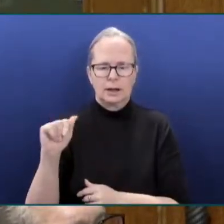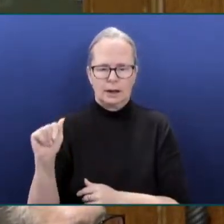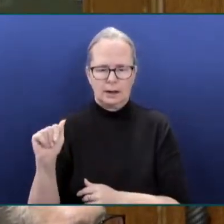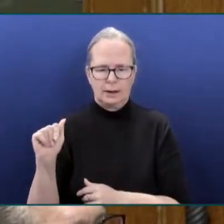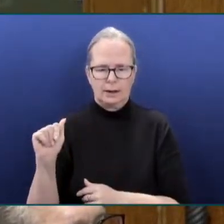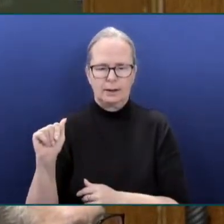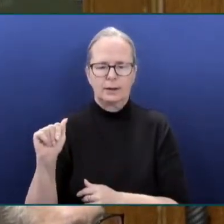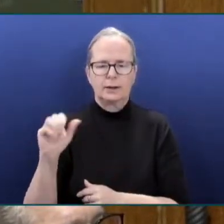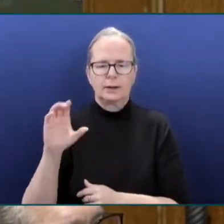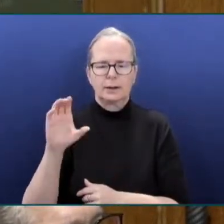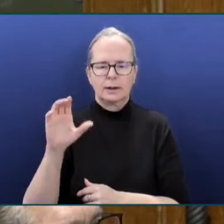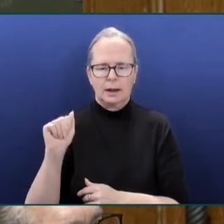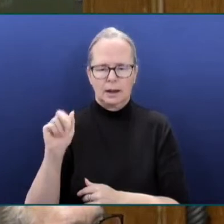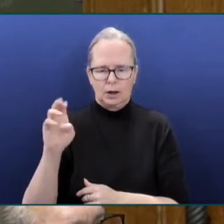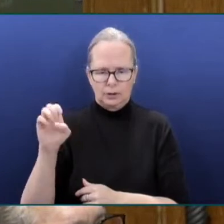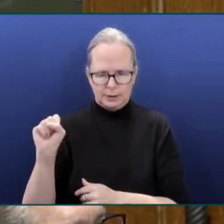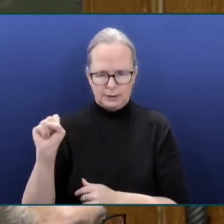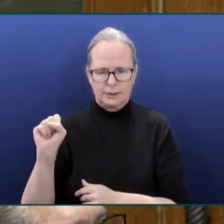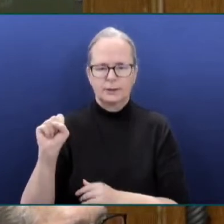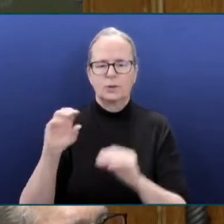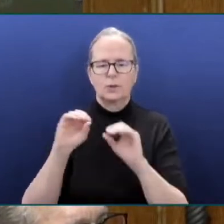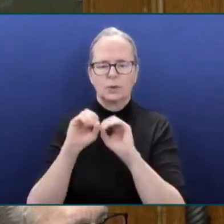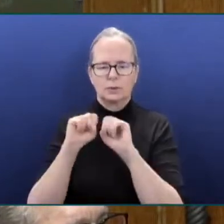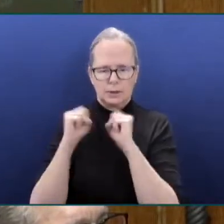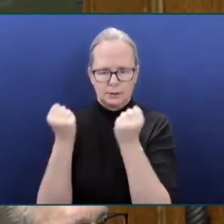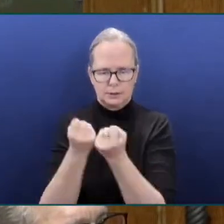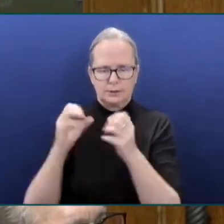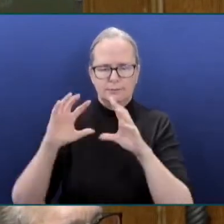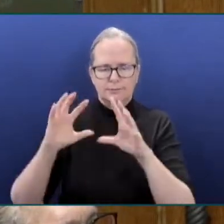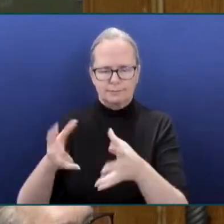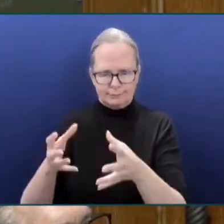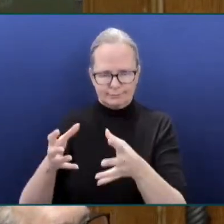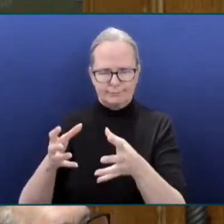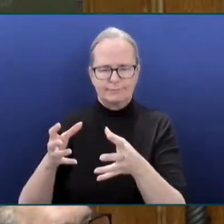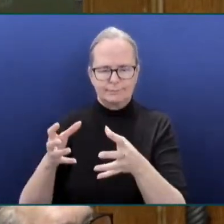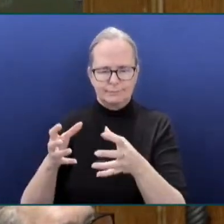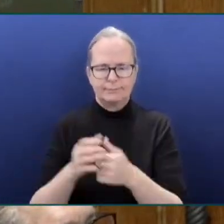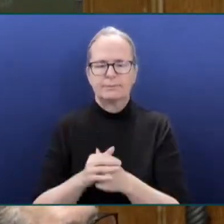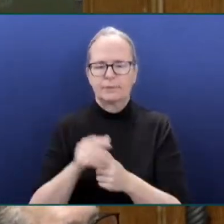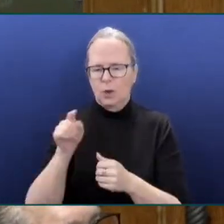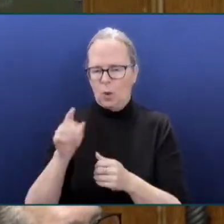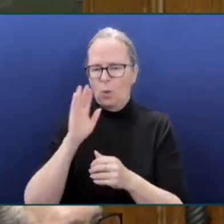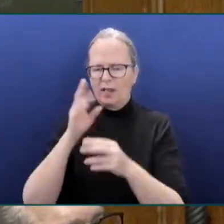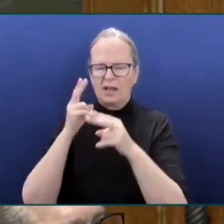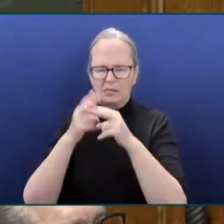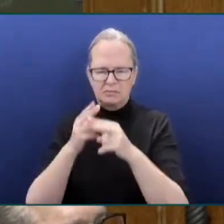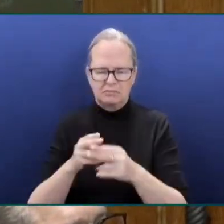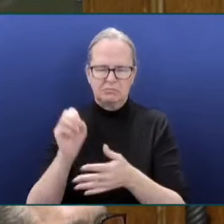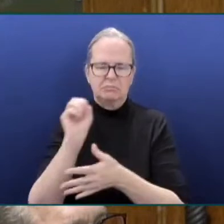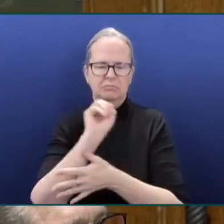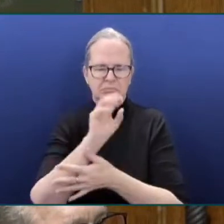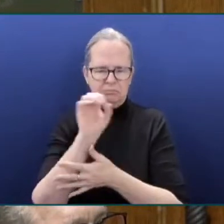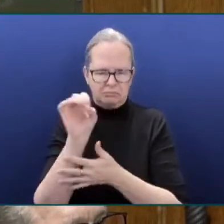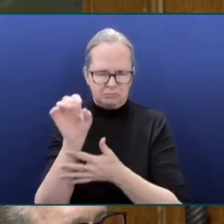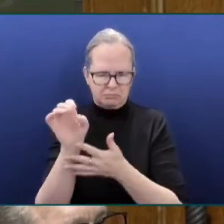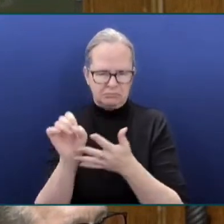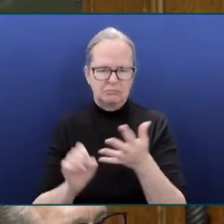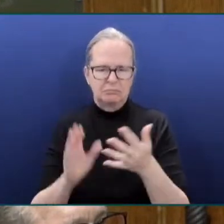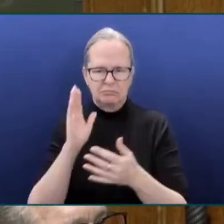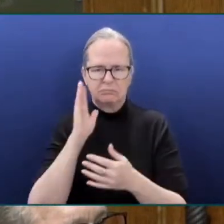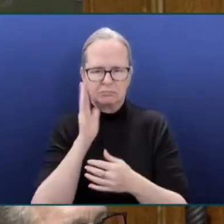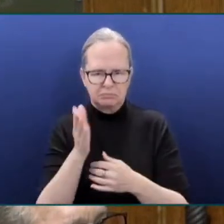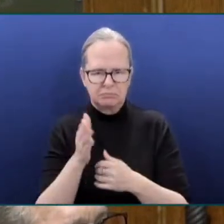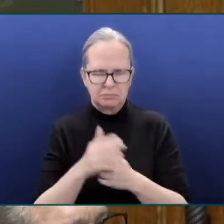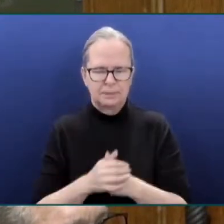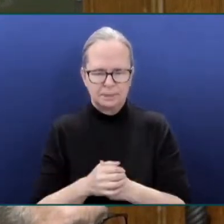welcome to Chi Hung Percy Wong, Wong Chung Joseph Wong, Tai Ping Alice